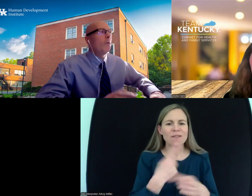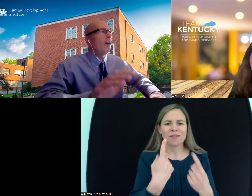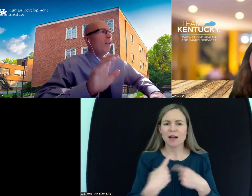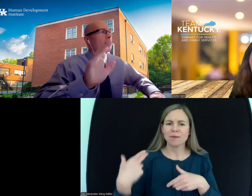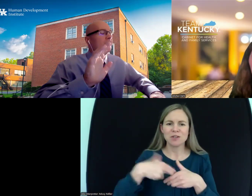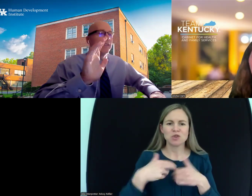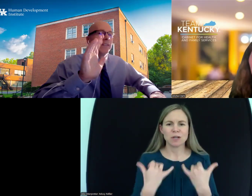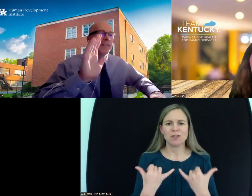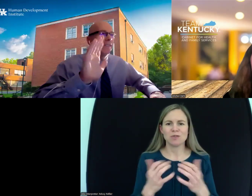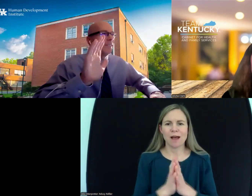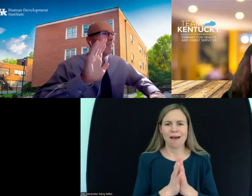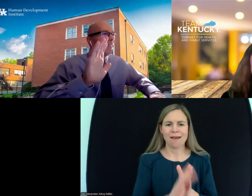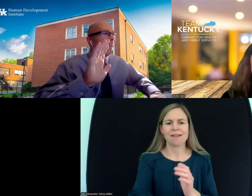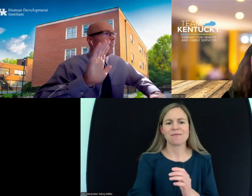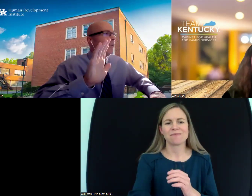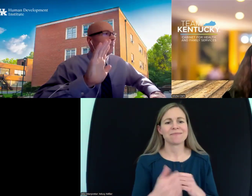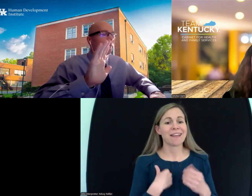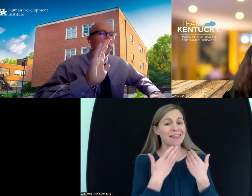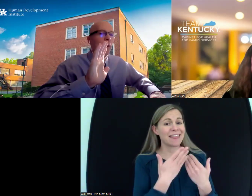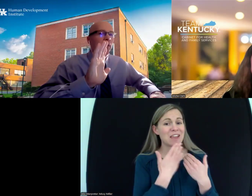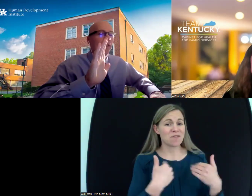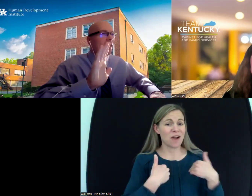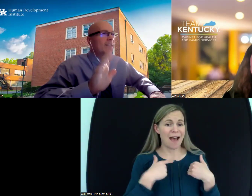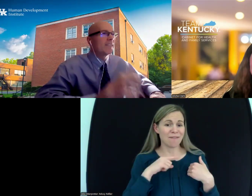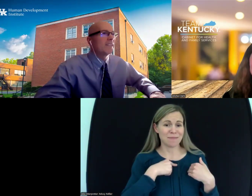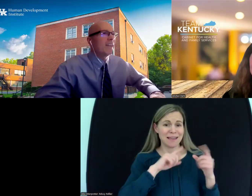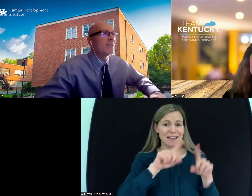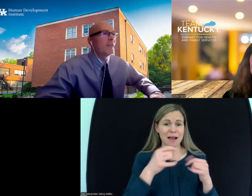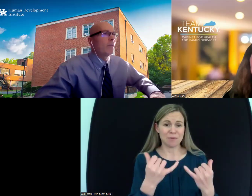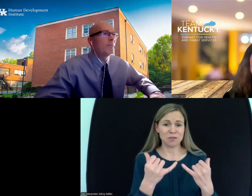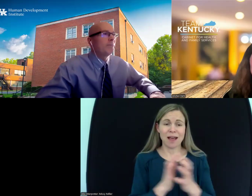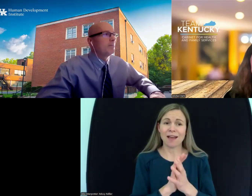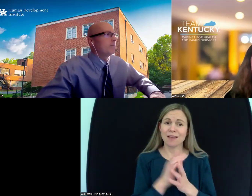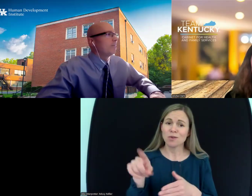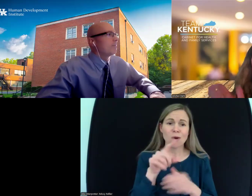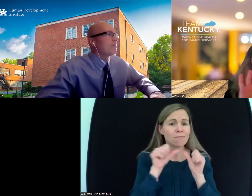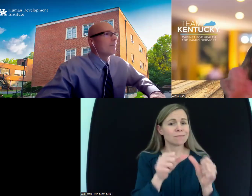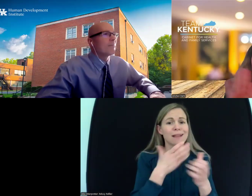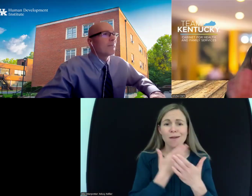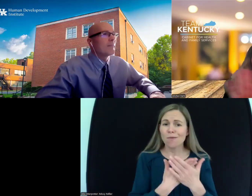Be well. Thank you for having me. Thank you. Be well and stay safe, everyone.